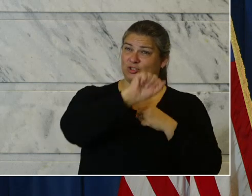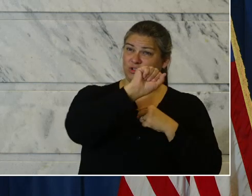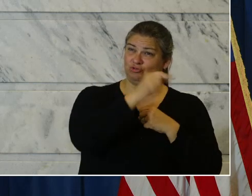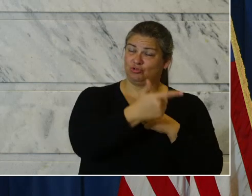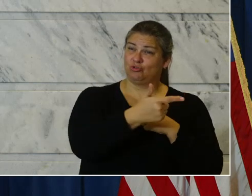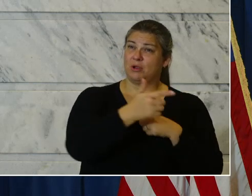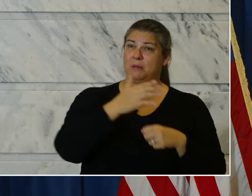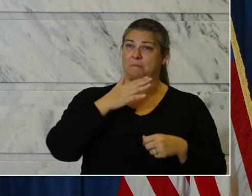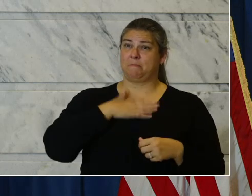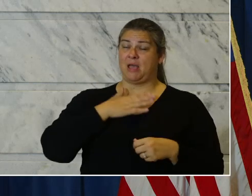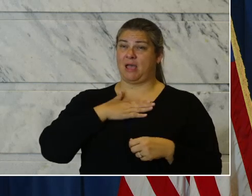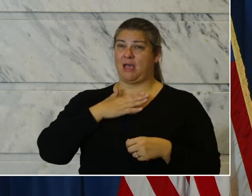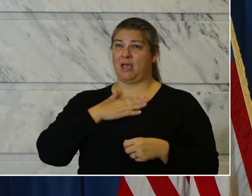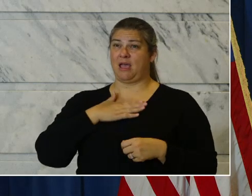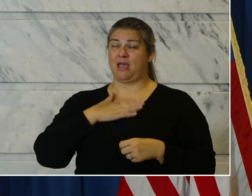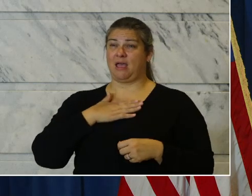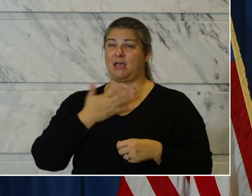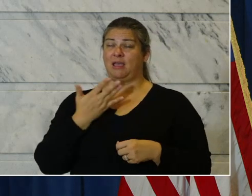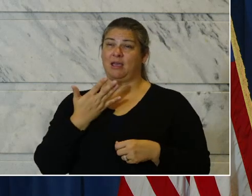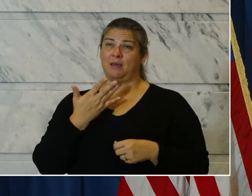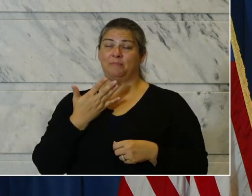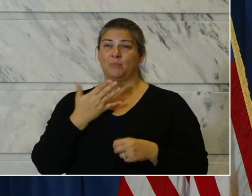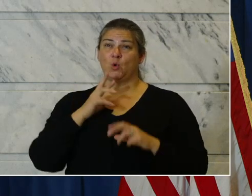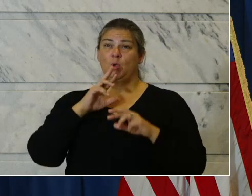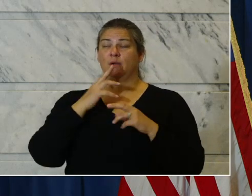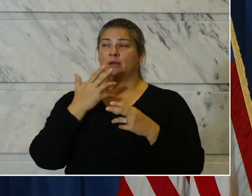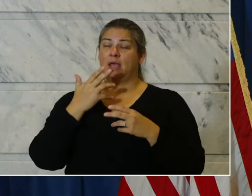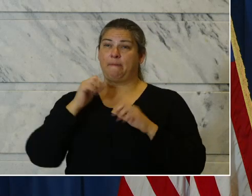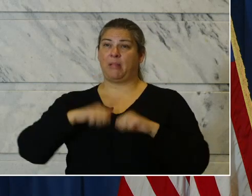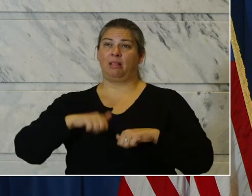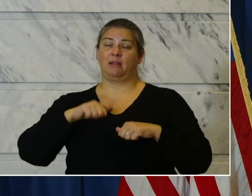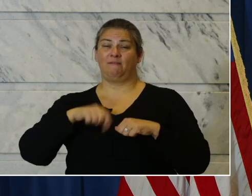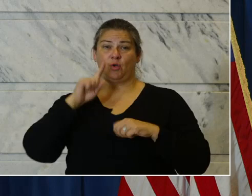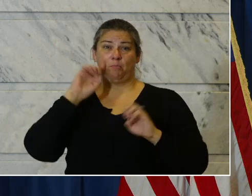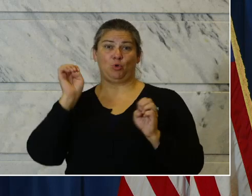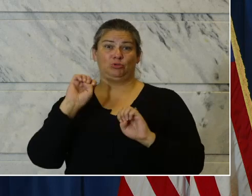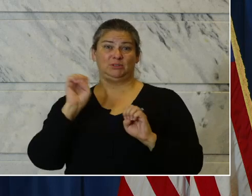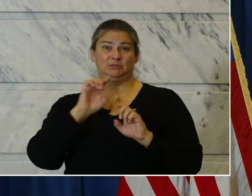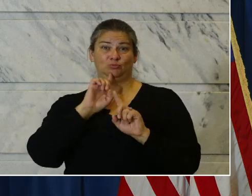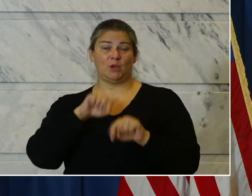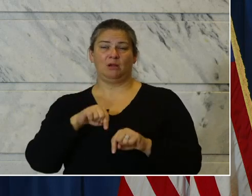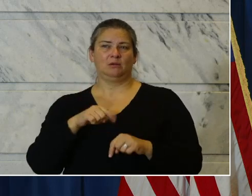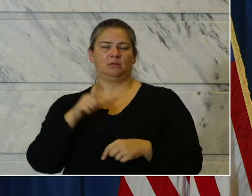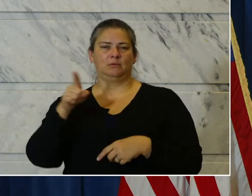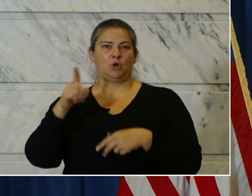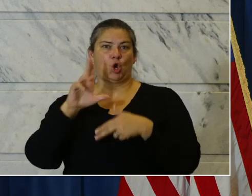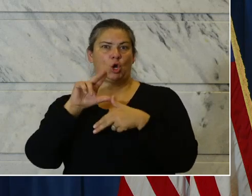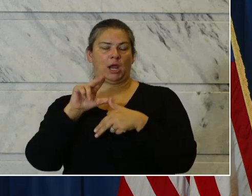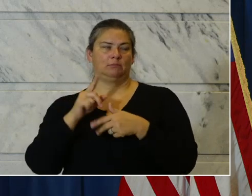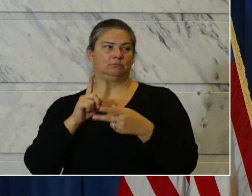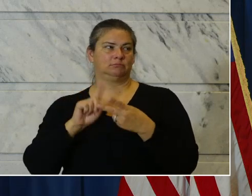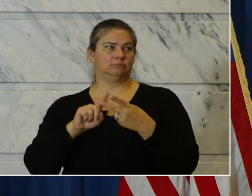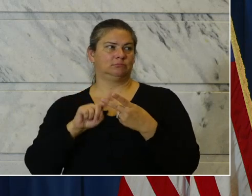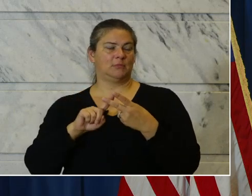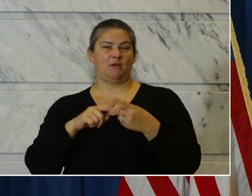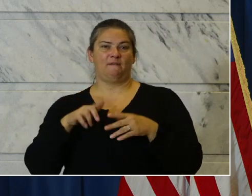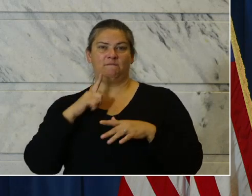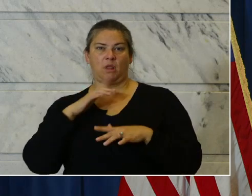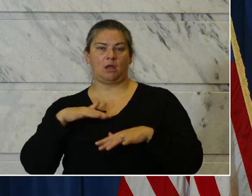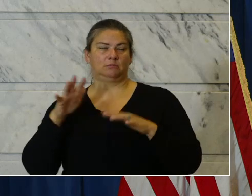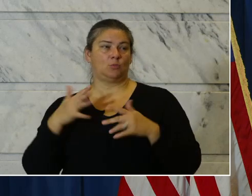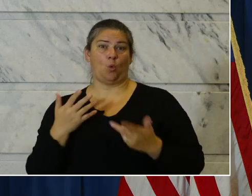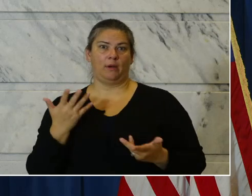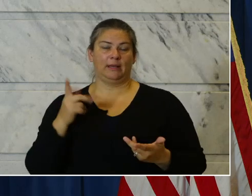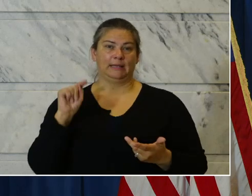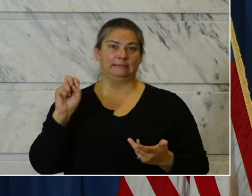out my ability to respond to tornadoes or flooding or, God help us, a terrorist attack. It